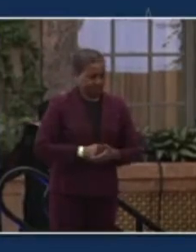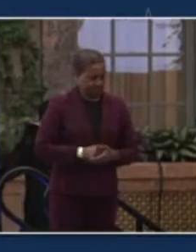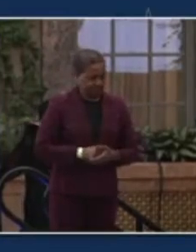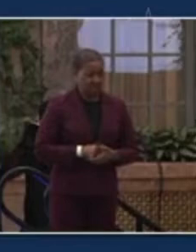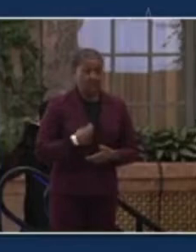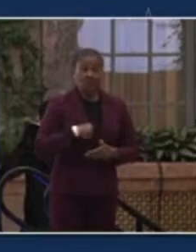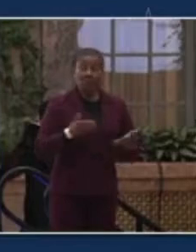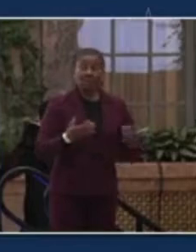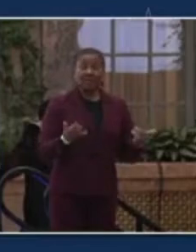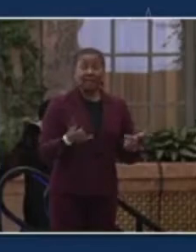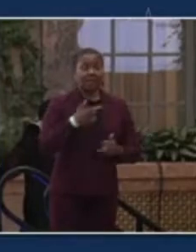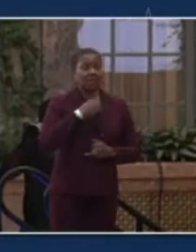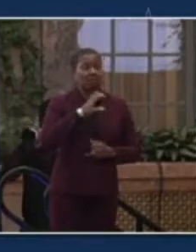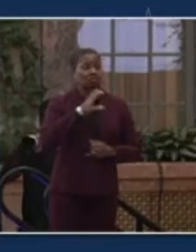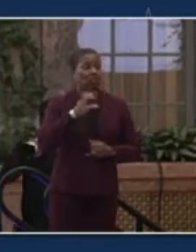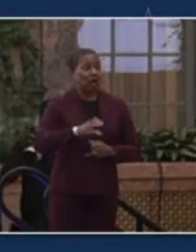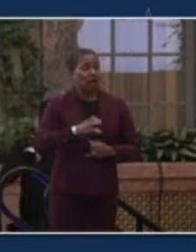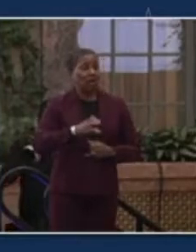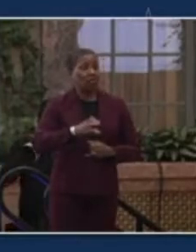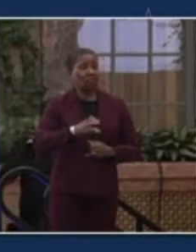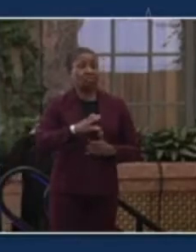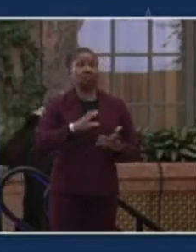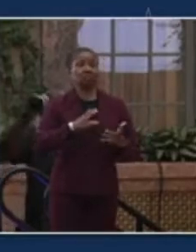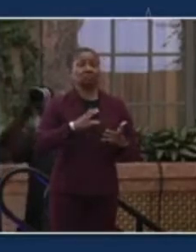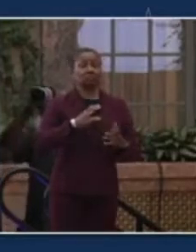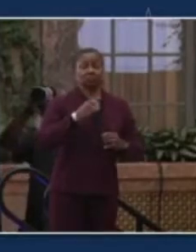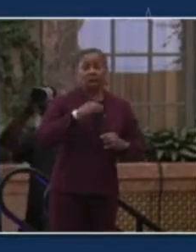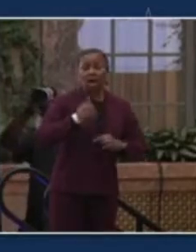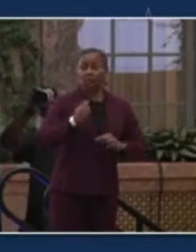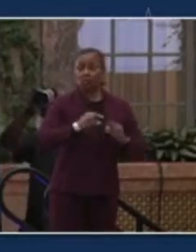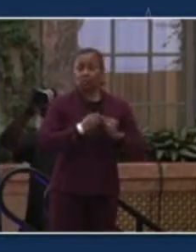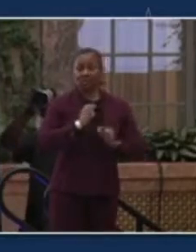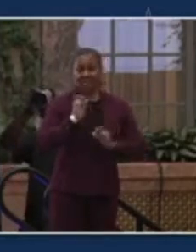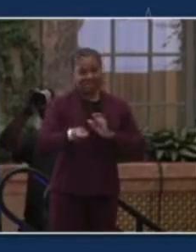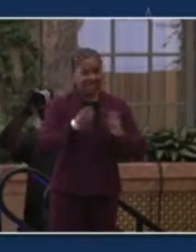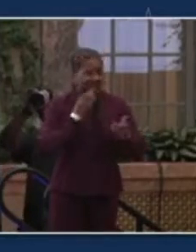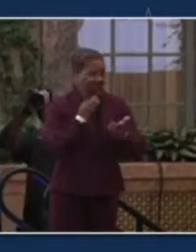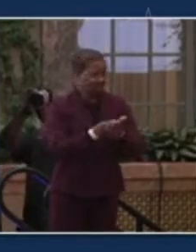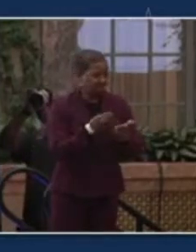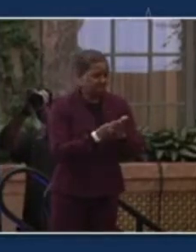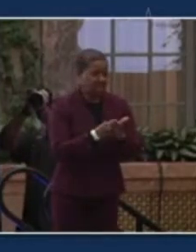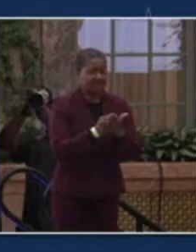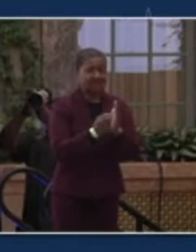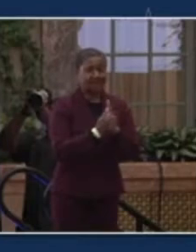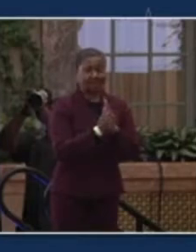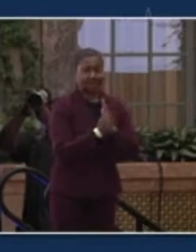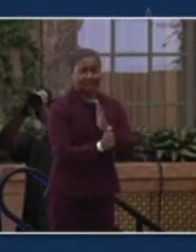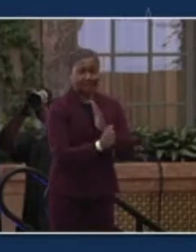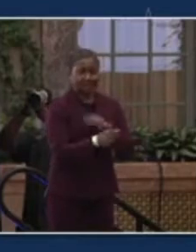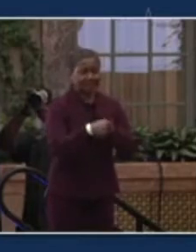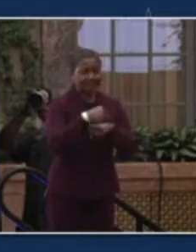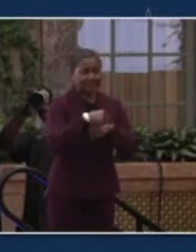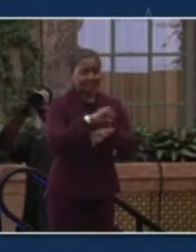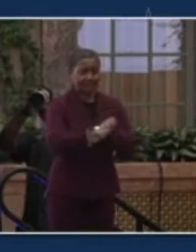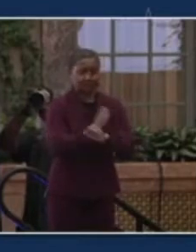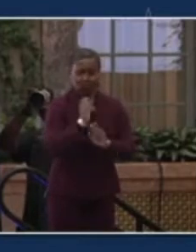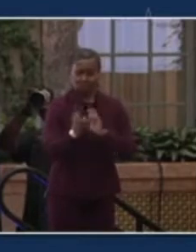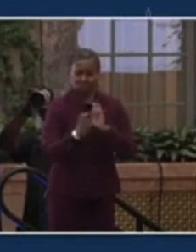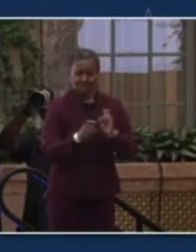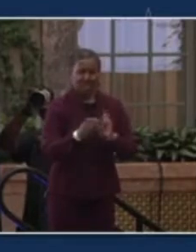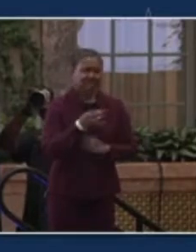We're here today because Chicagoans of all ethnic groups gave their money, talent, time, energy,